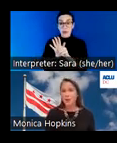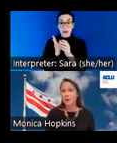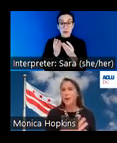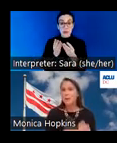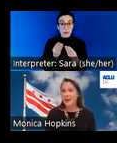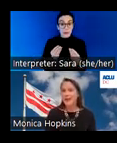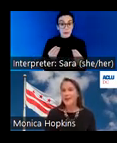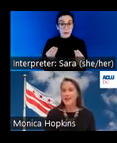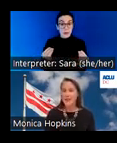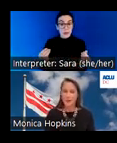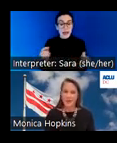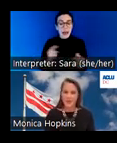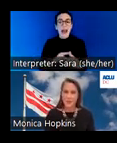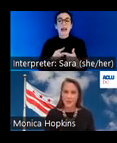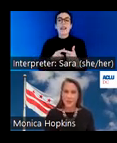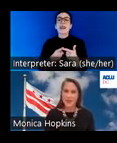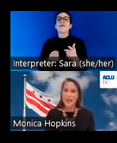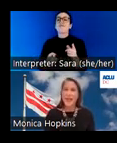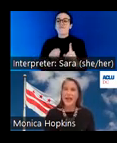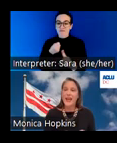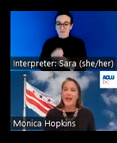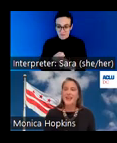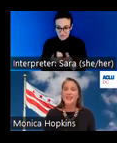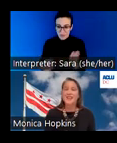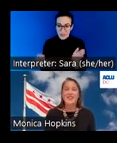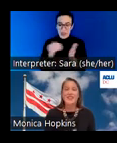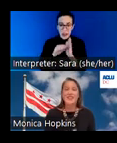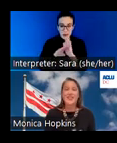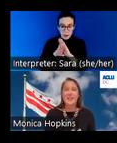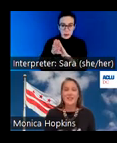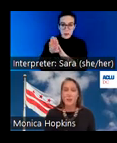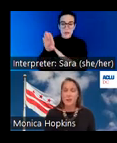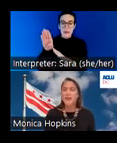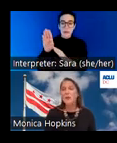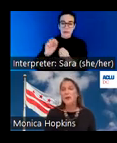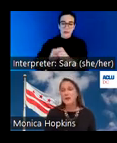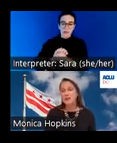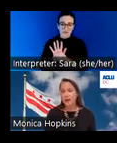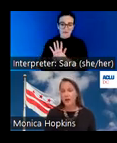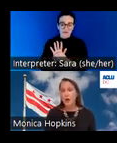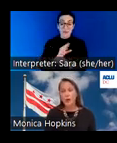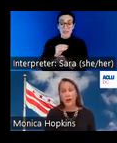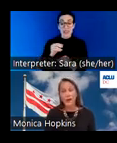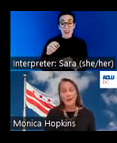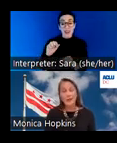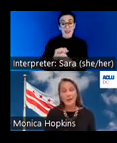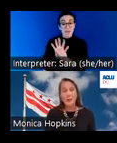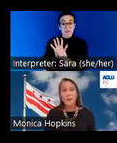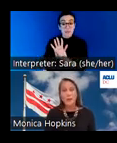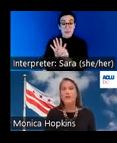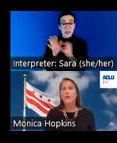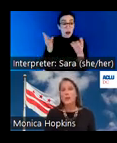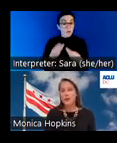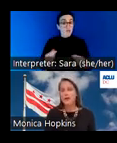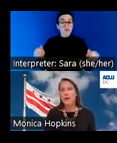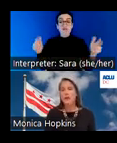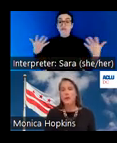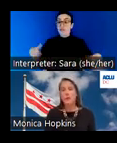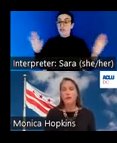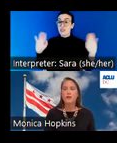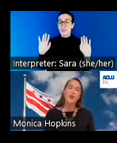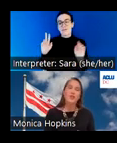And then we went back into the pandemic. And the pandemic is not over, but we've